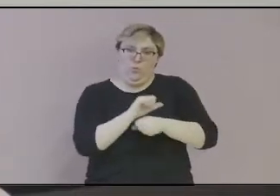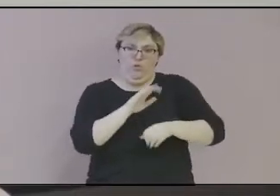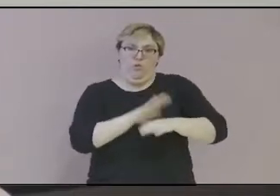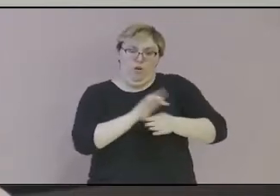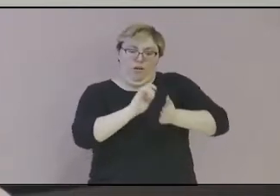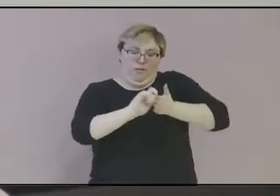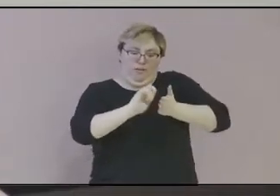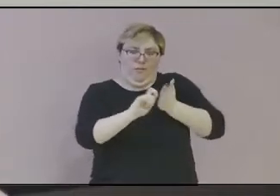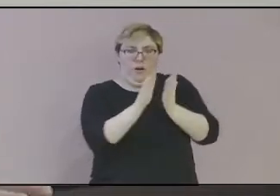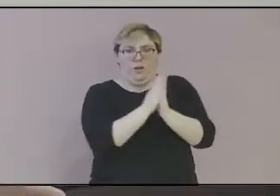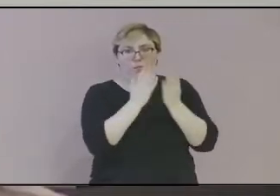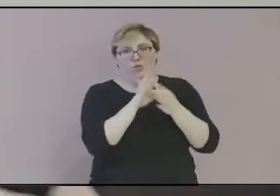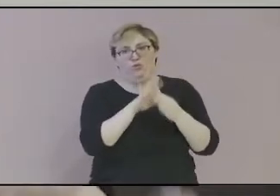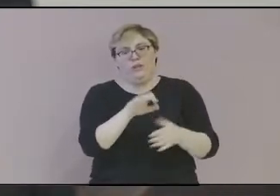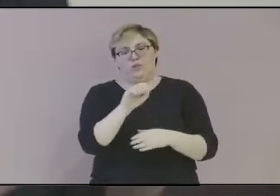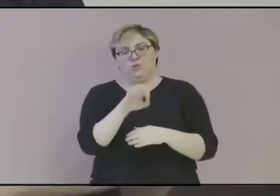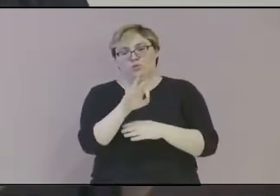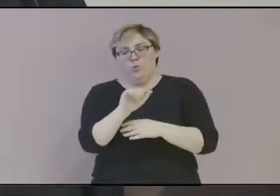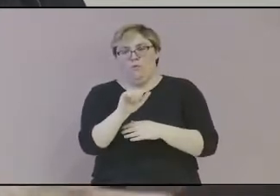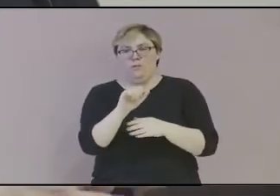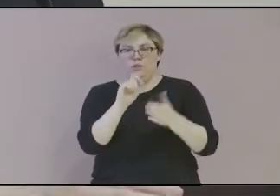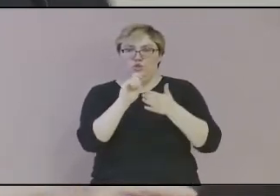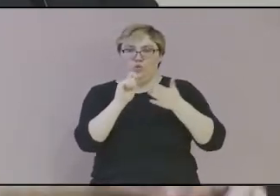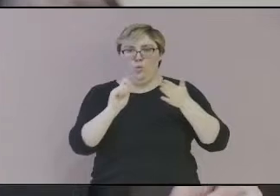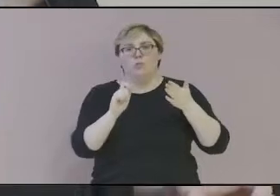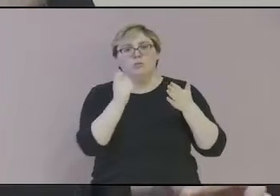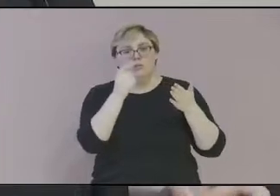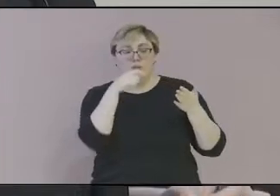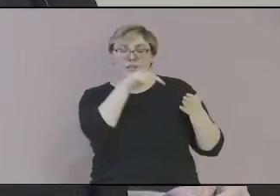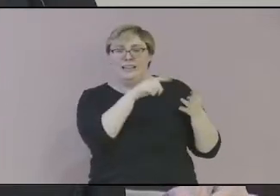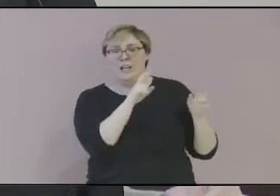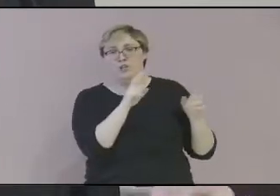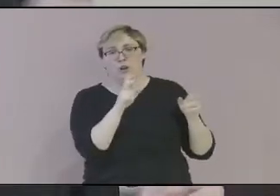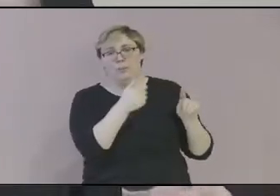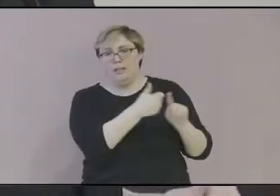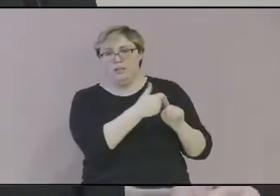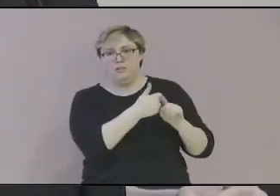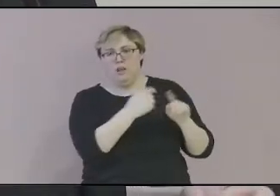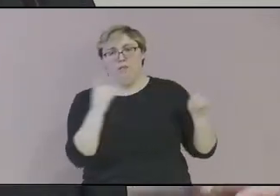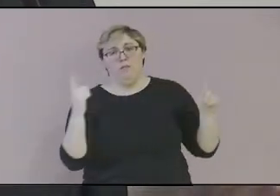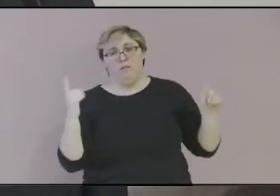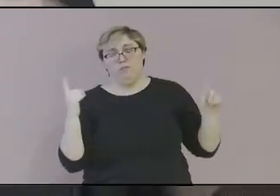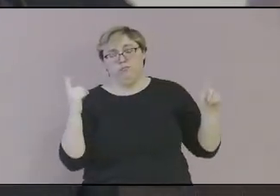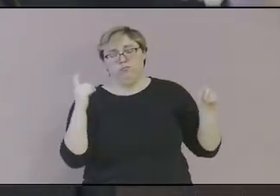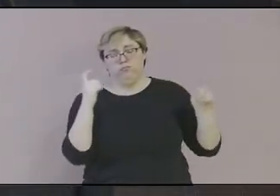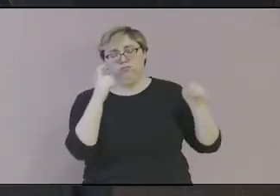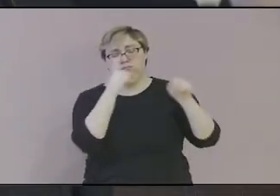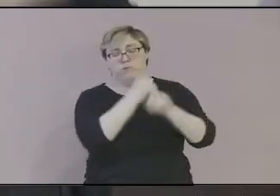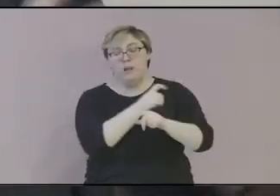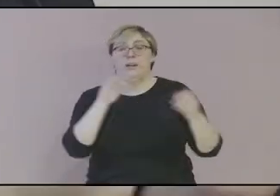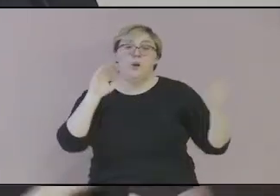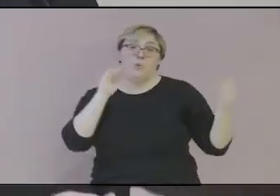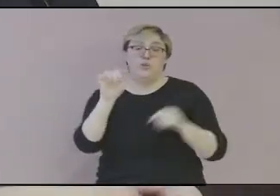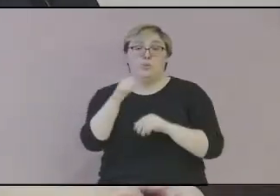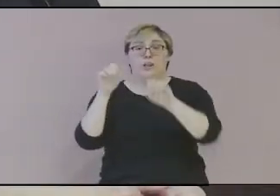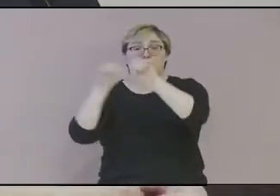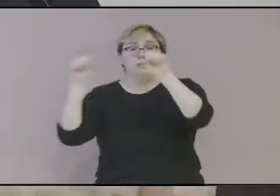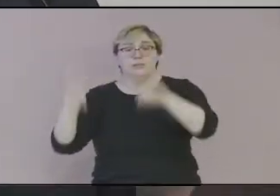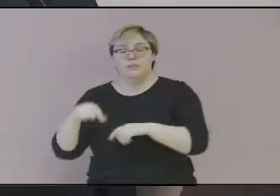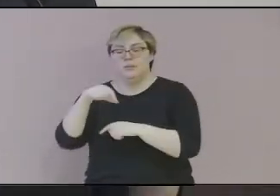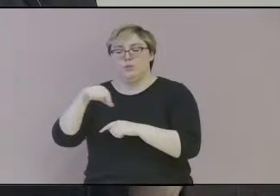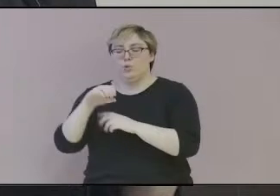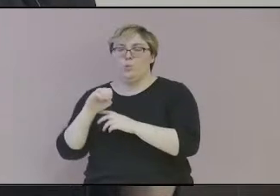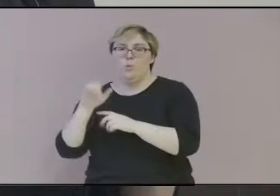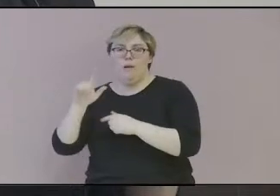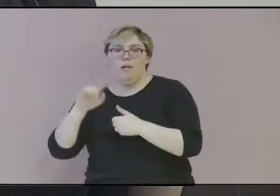than I'm letting on. It is better than QOL or ADL. There's a long history